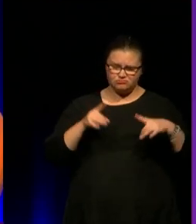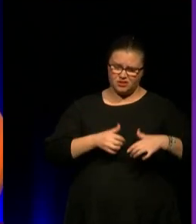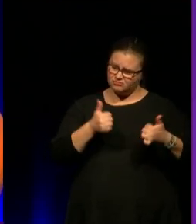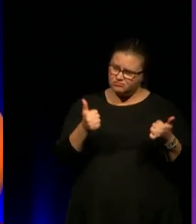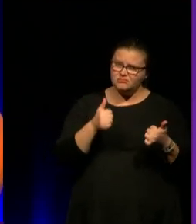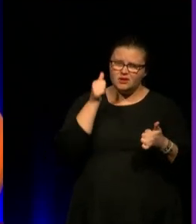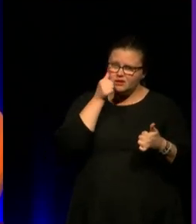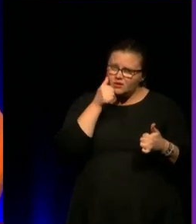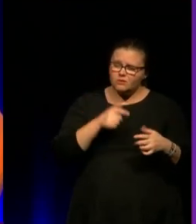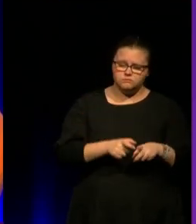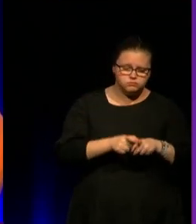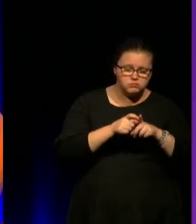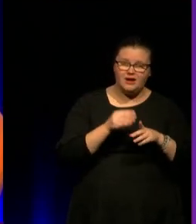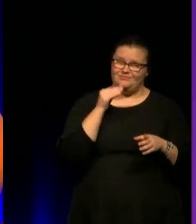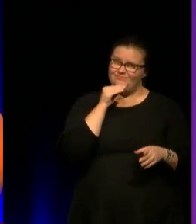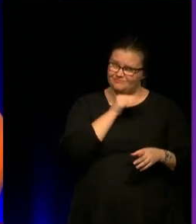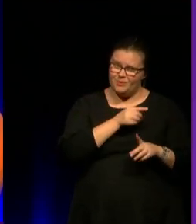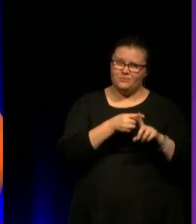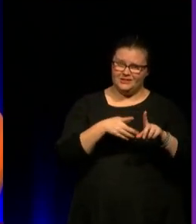painful as it has been, especially for Melbourne.